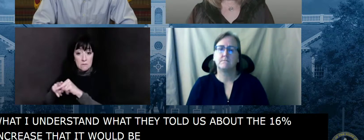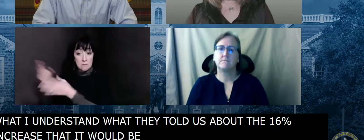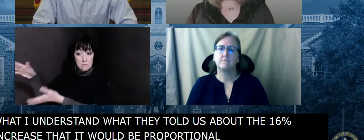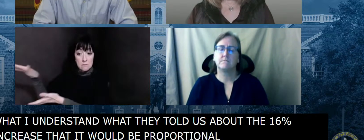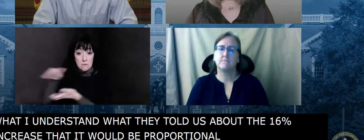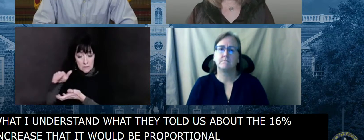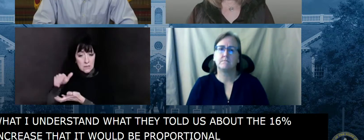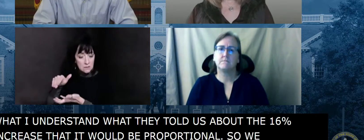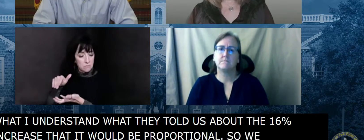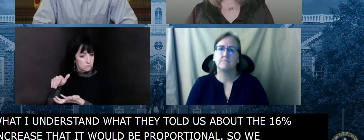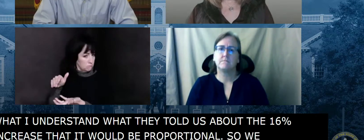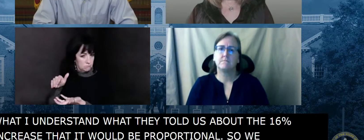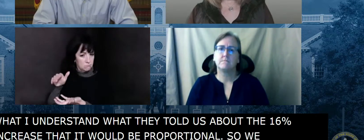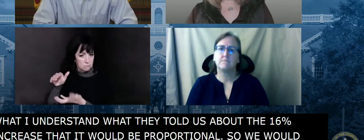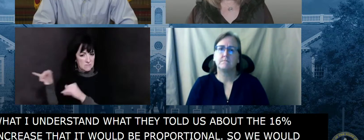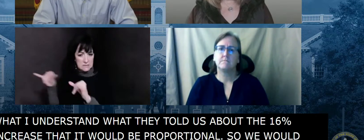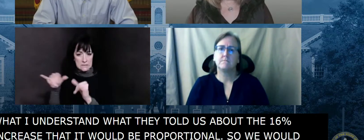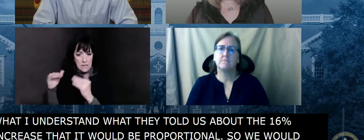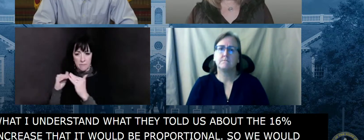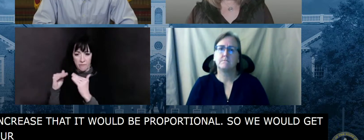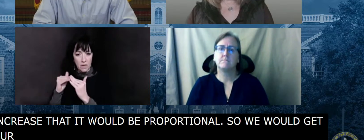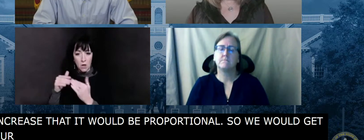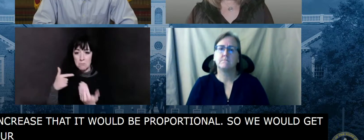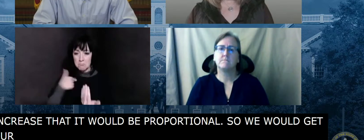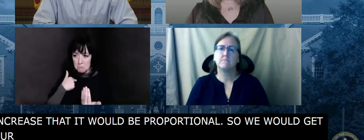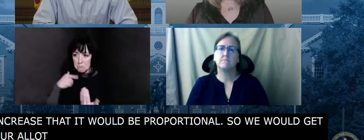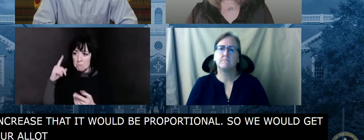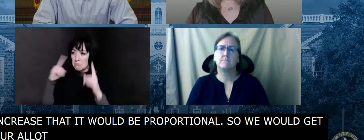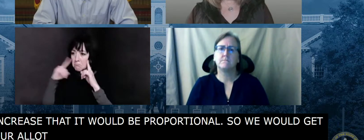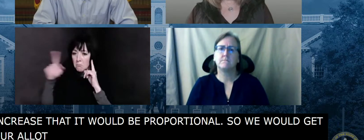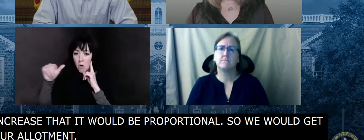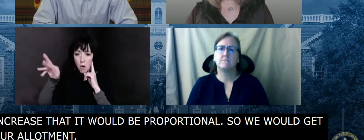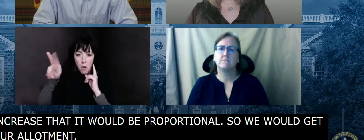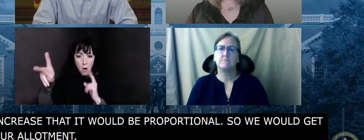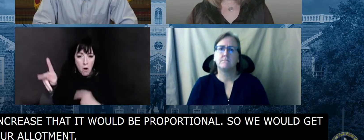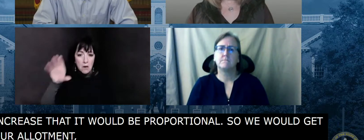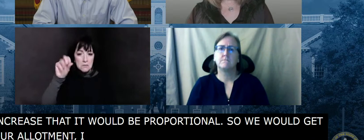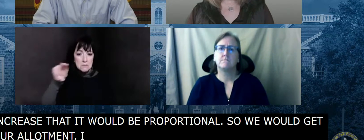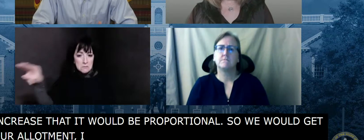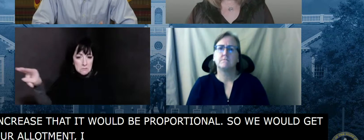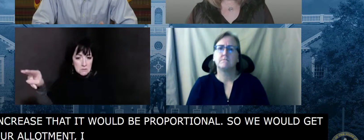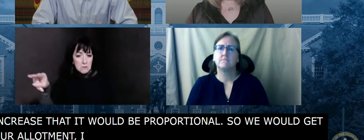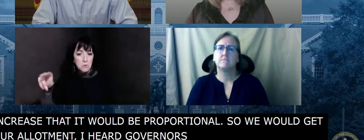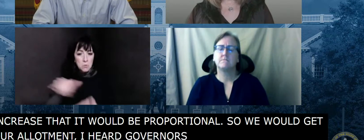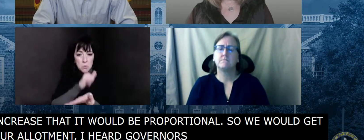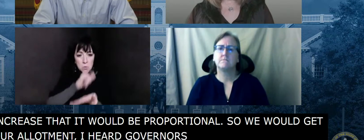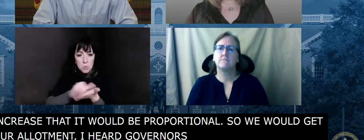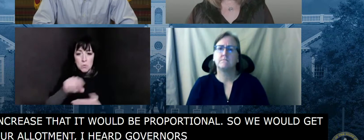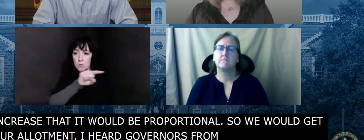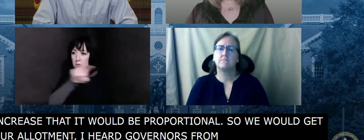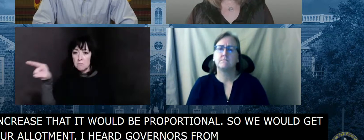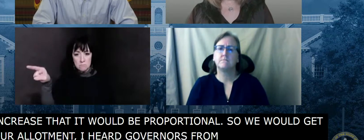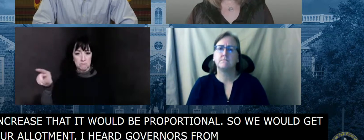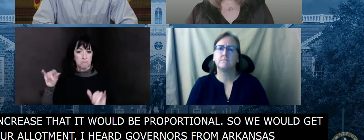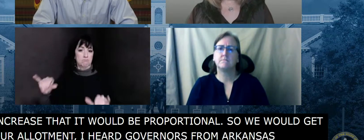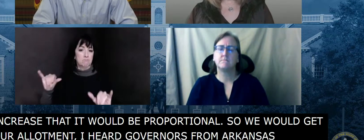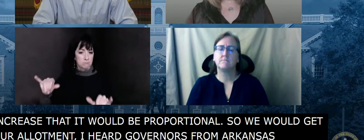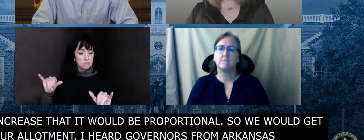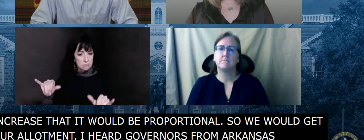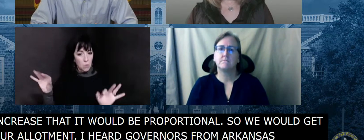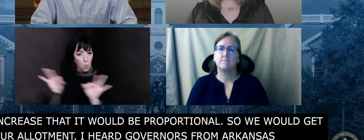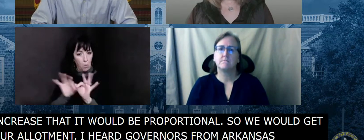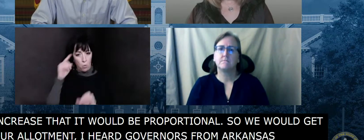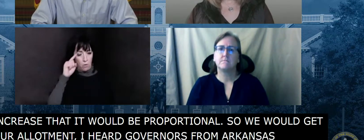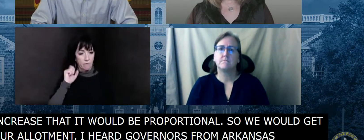heard governors from Arkansas and New York and Connecticut talking about that was something that was important for them.